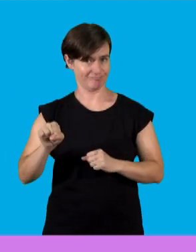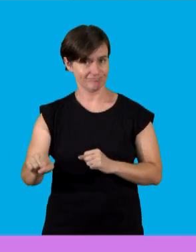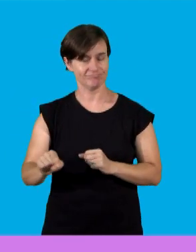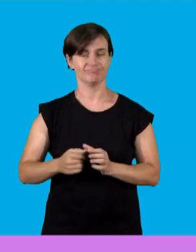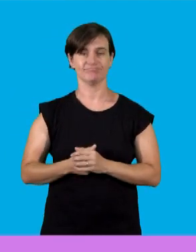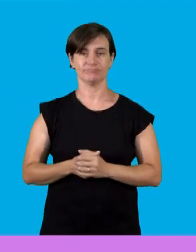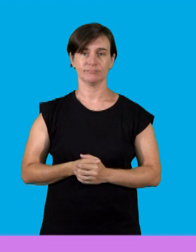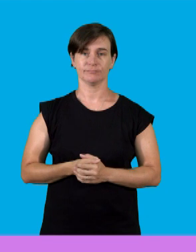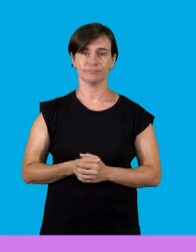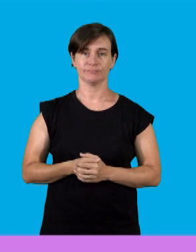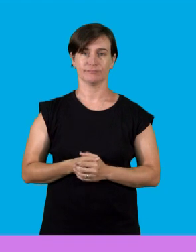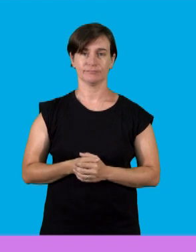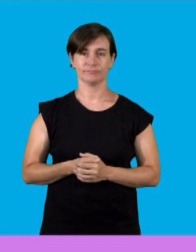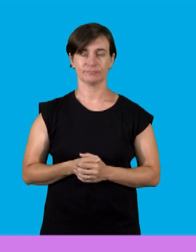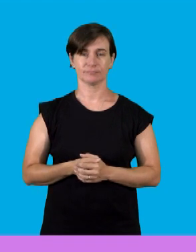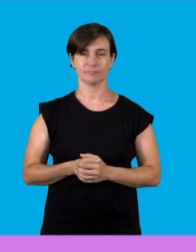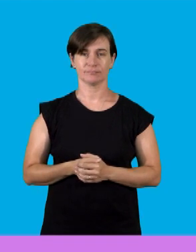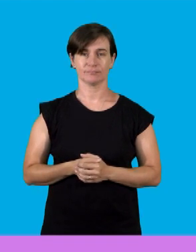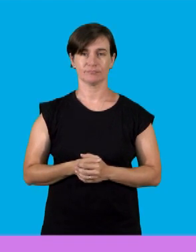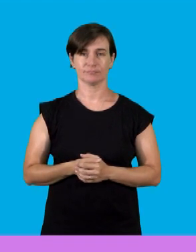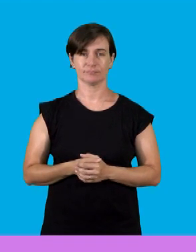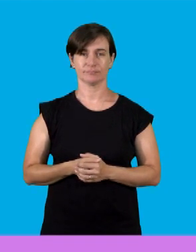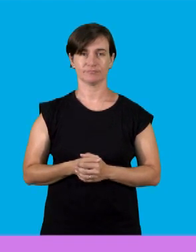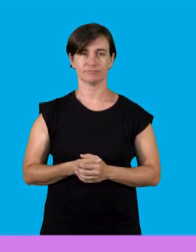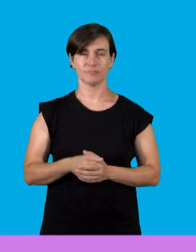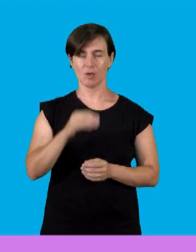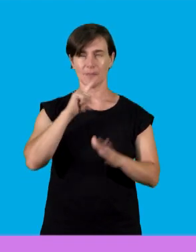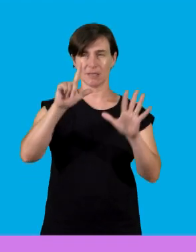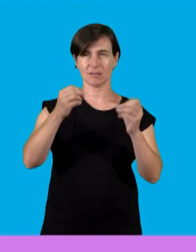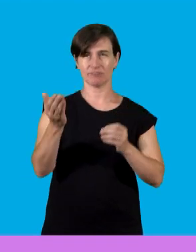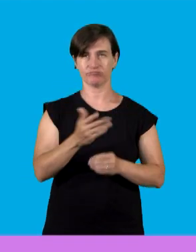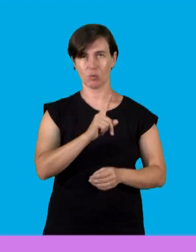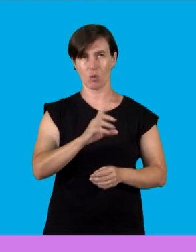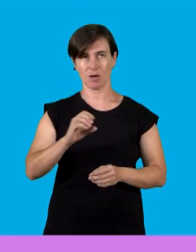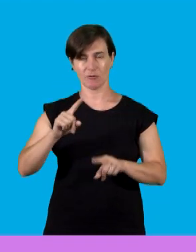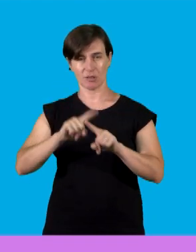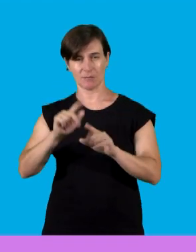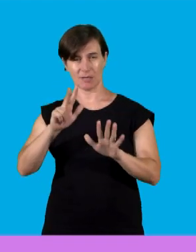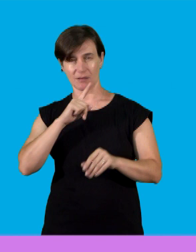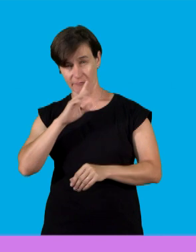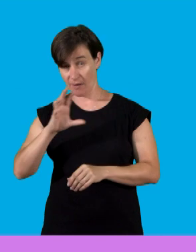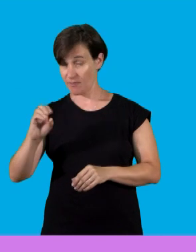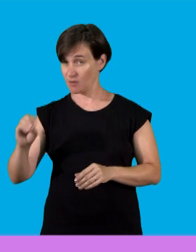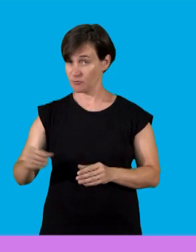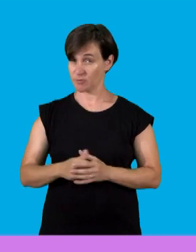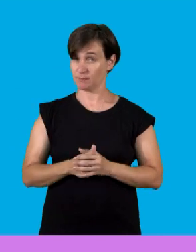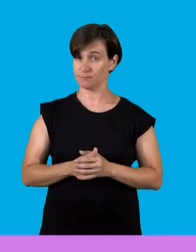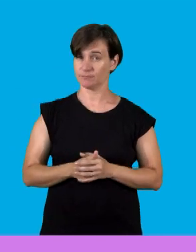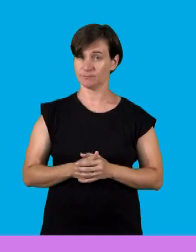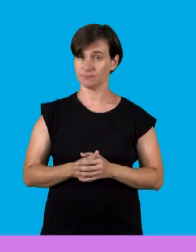Let's type that in to see how much will be paid out. So 70%, 7 over 100, multiplied by